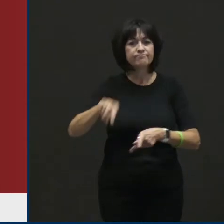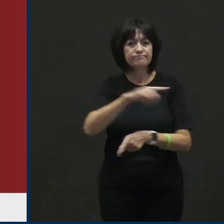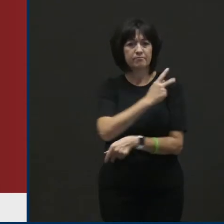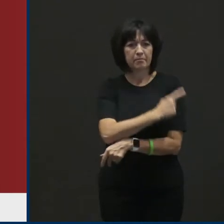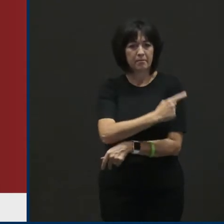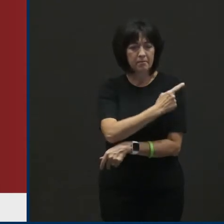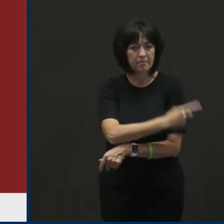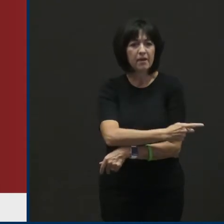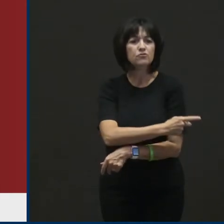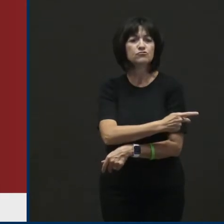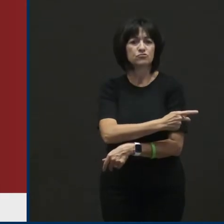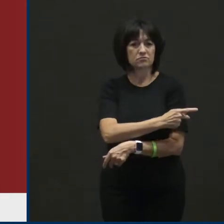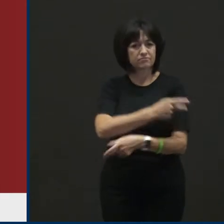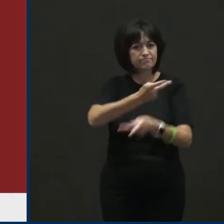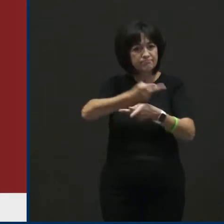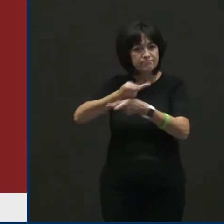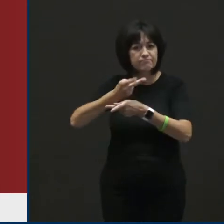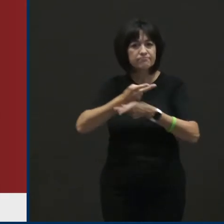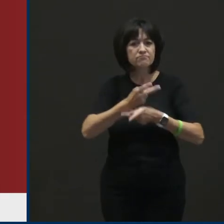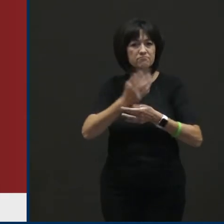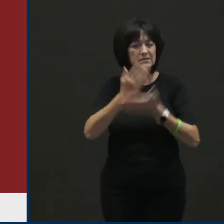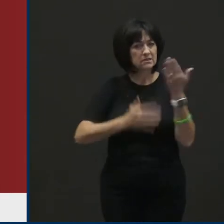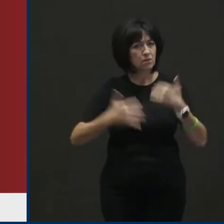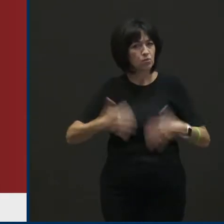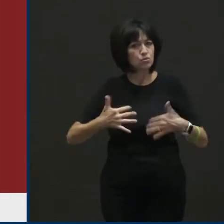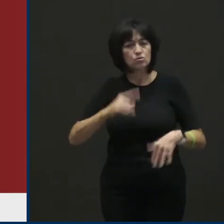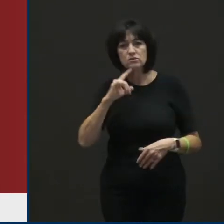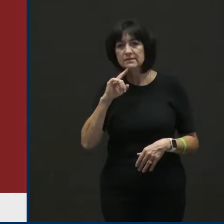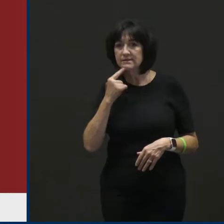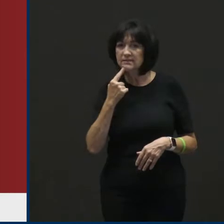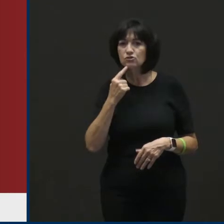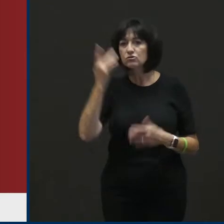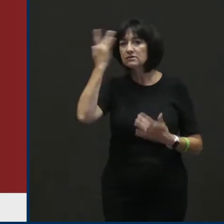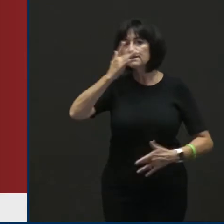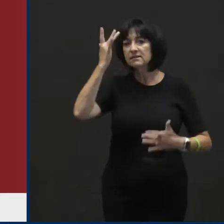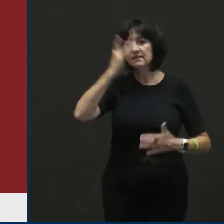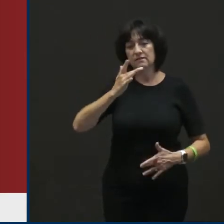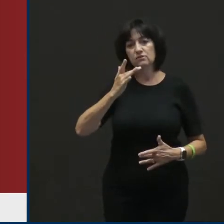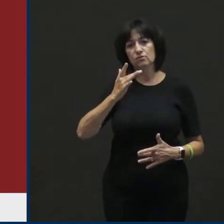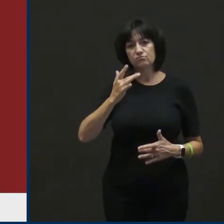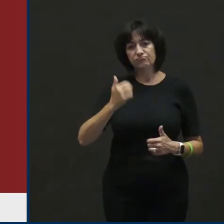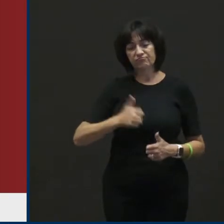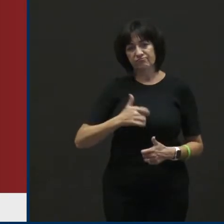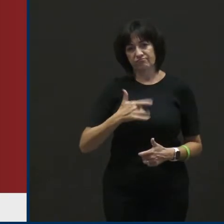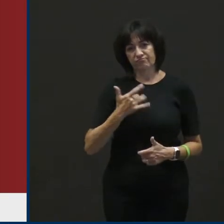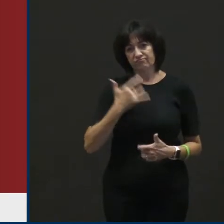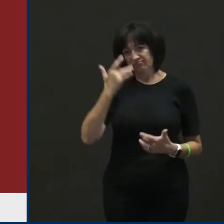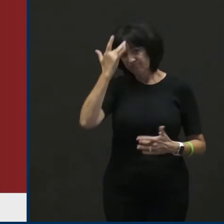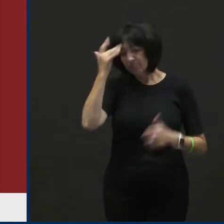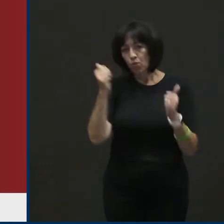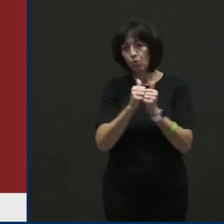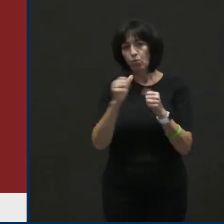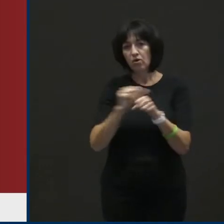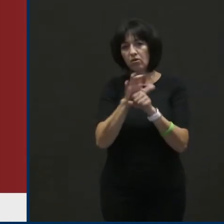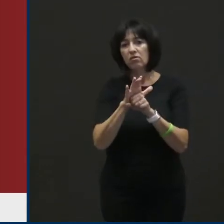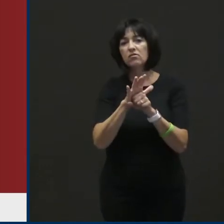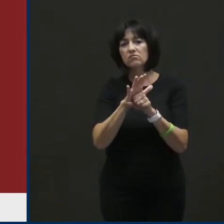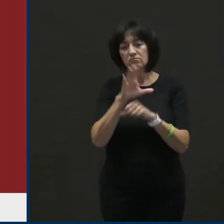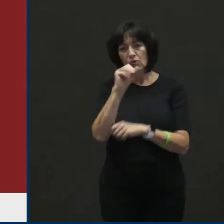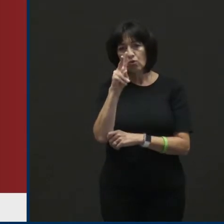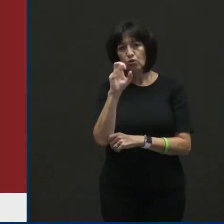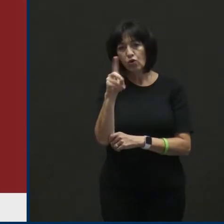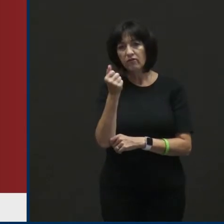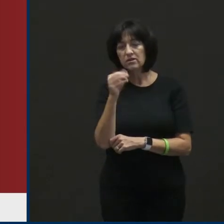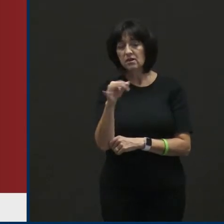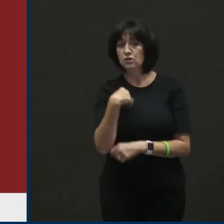the patients the most severely ill with COVID-19, and just been a great partner all the way through. We appreciate